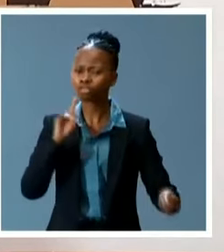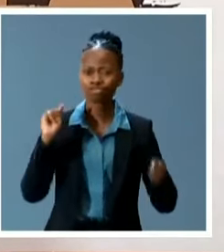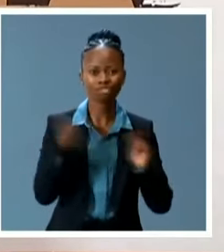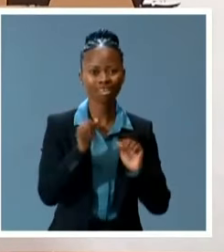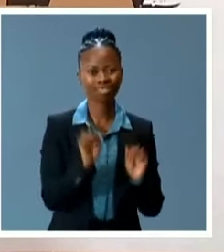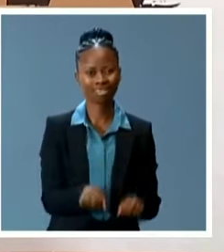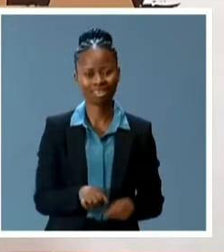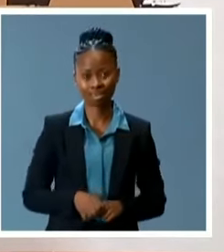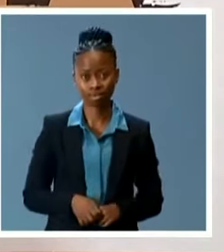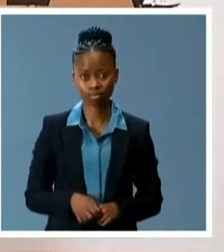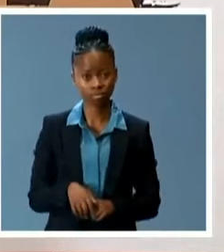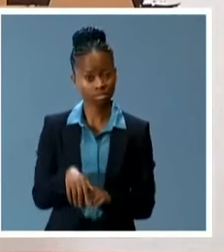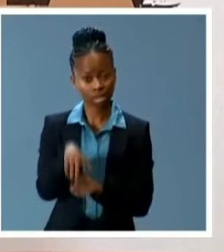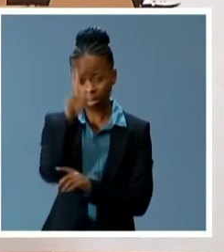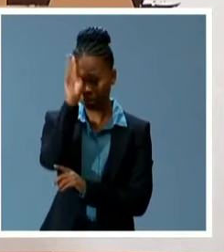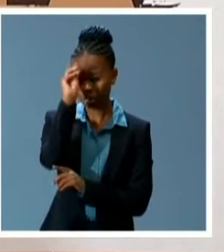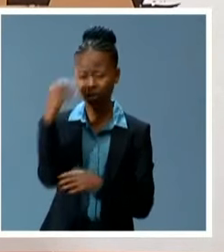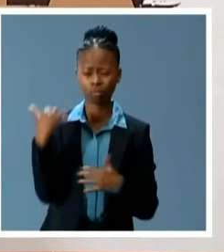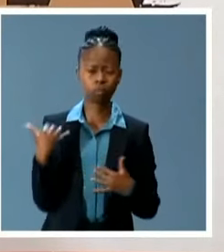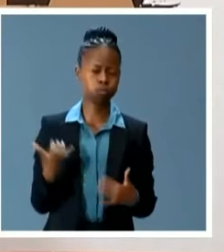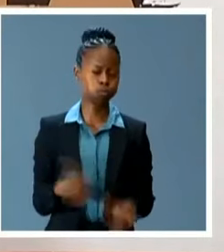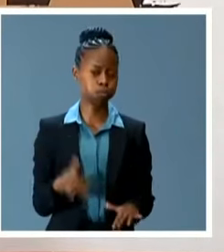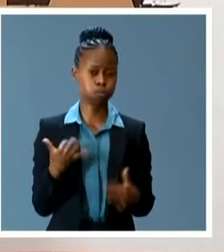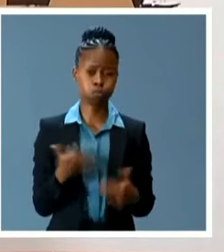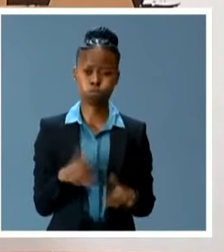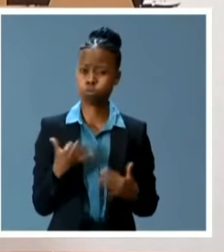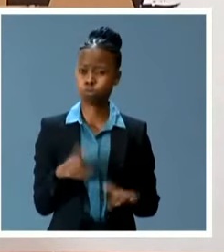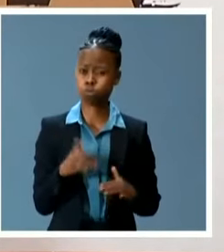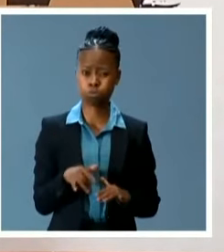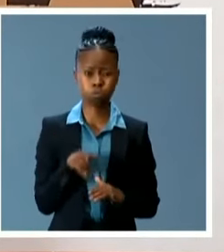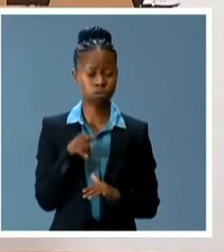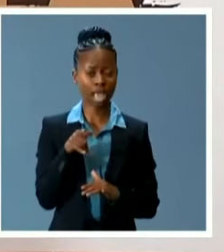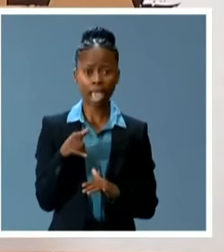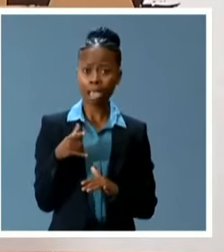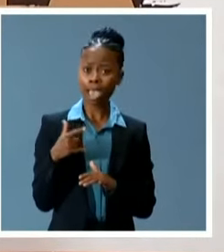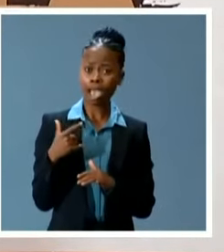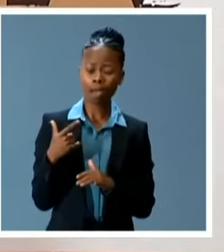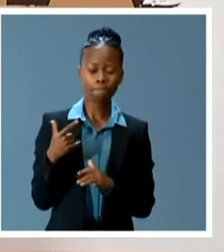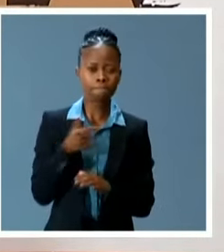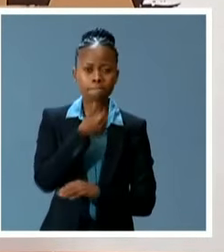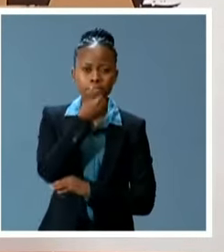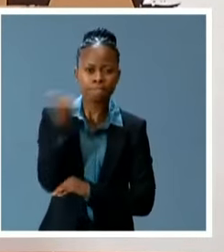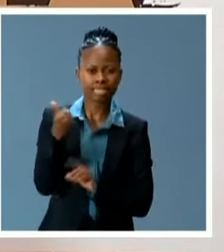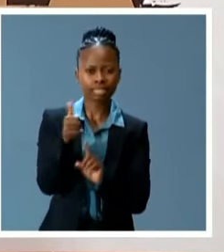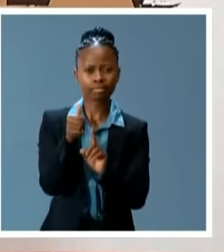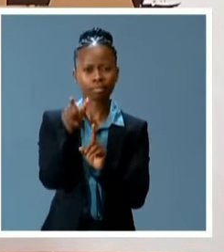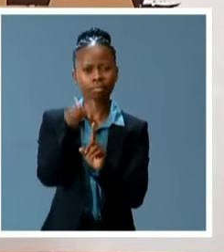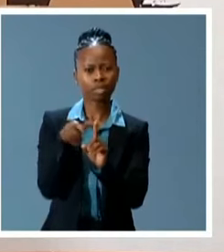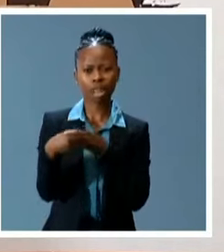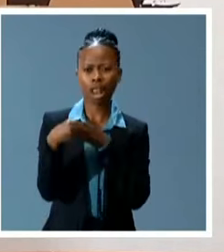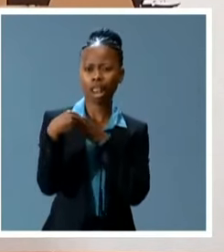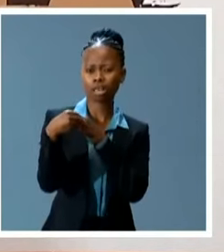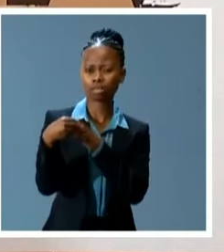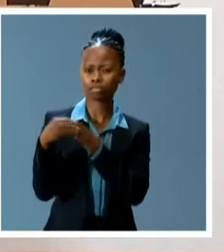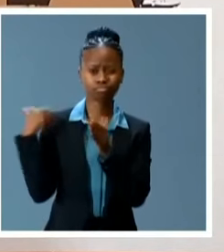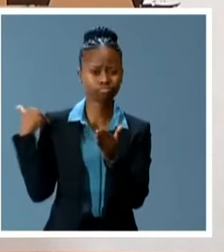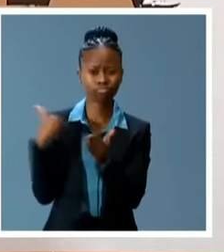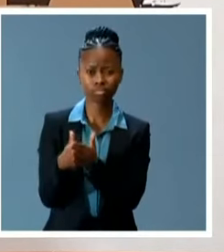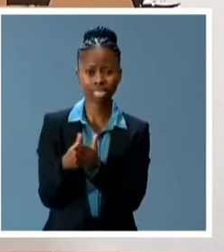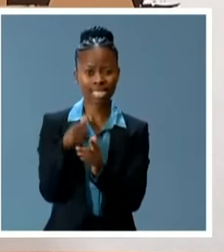undoubtedly one of the greatest leaders of our time. He was a hero of South Africa's liberation